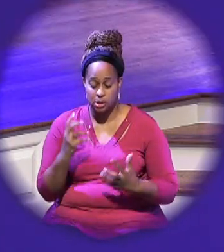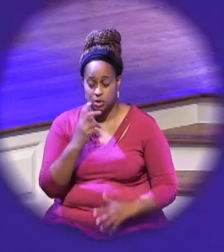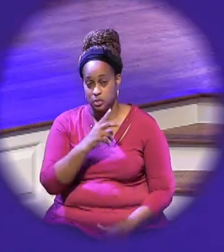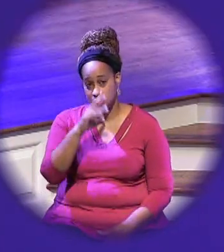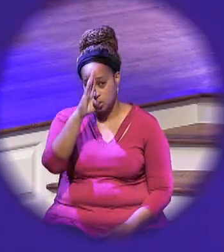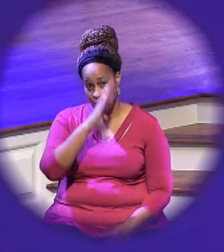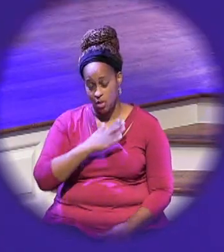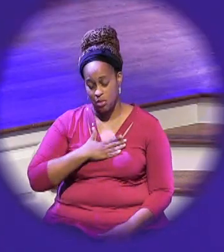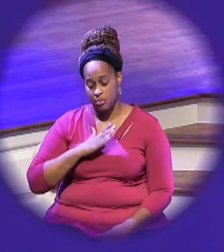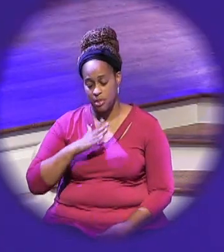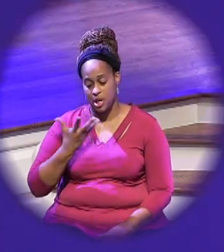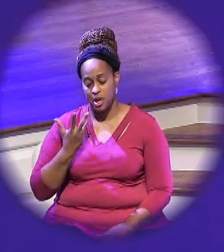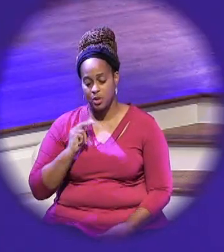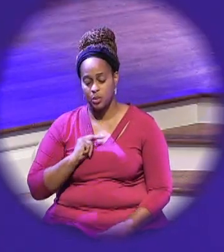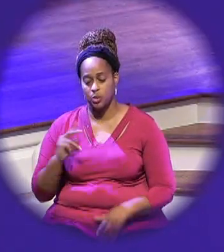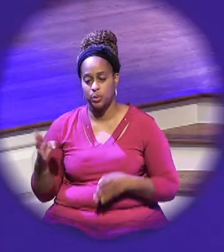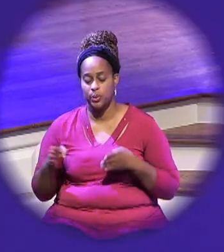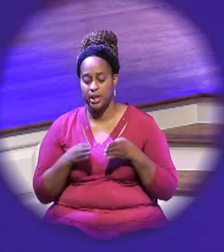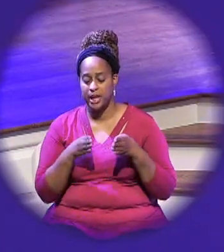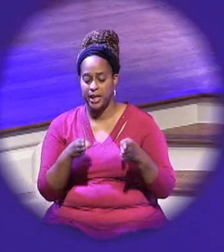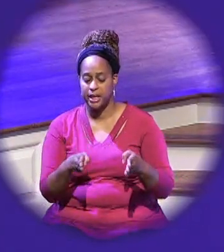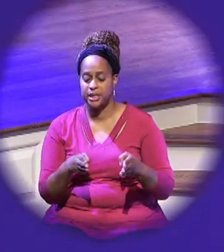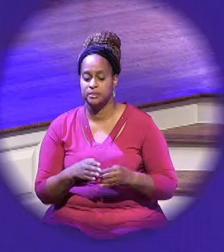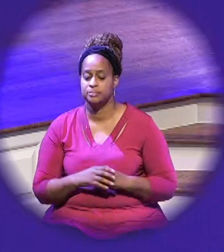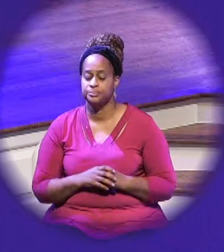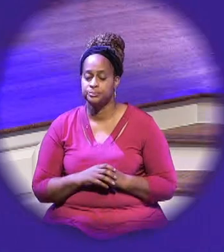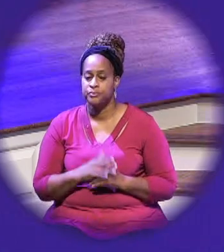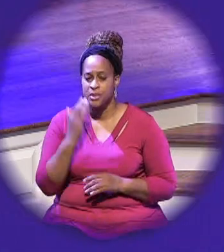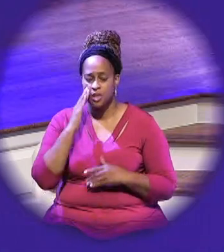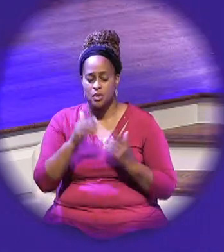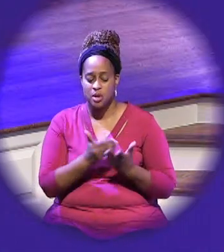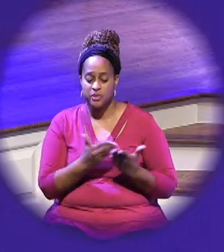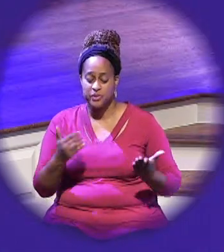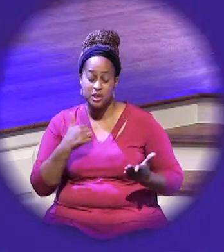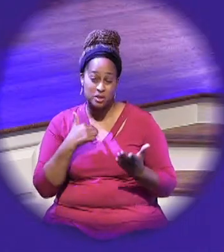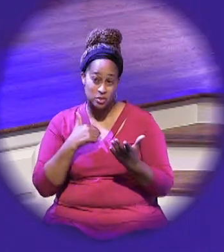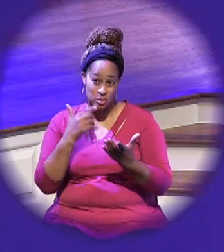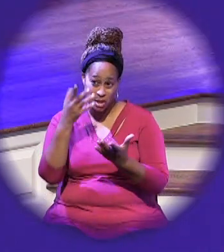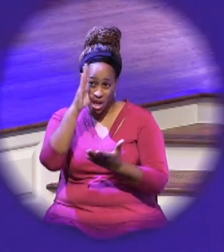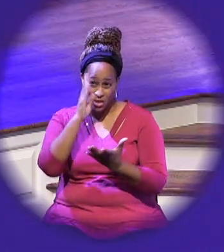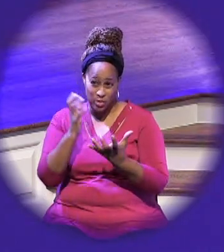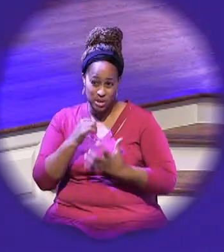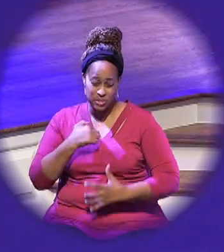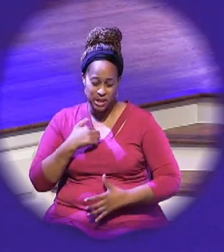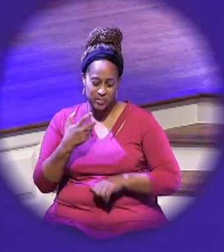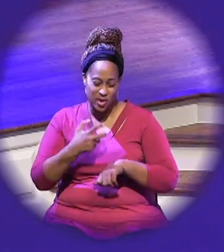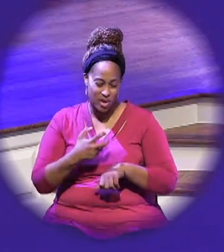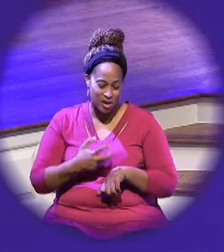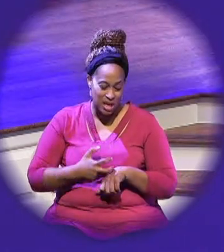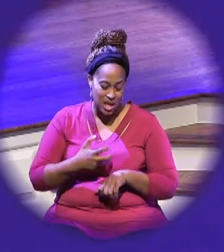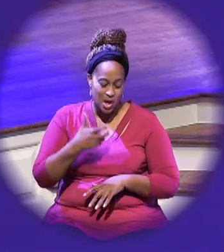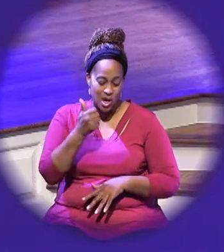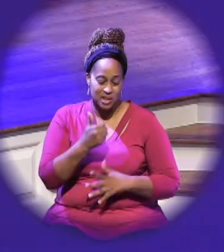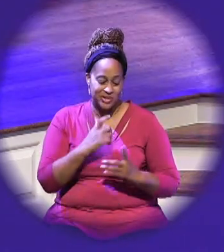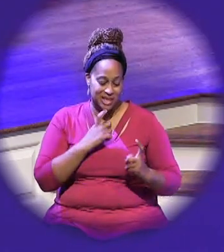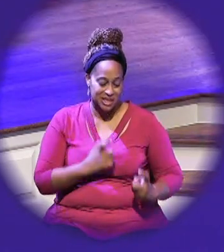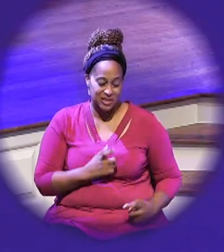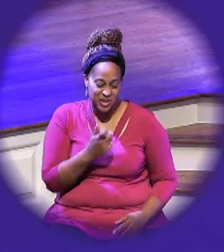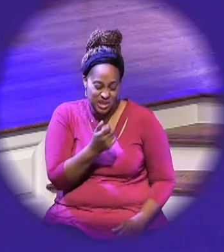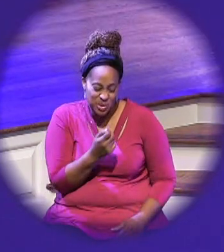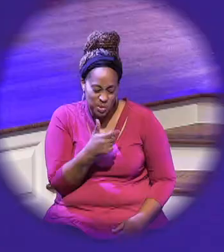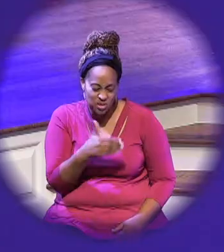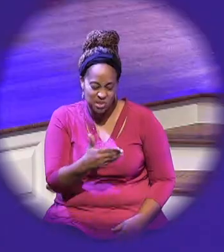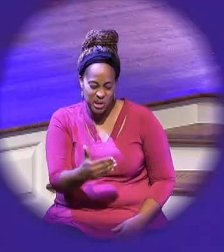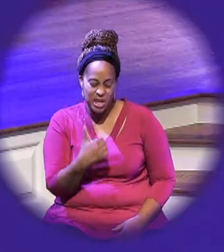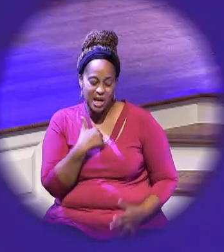my own way. I know all the things that God wants me to do, but the heart of sin is saying, at least for a little while, I